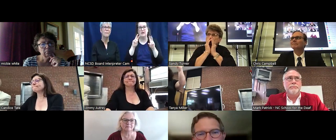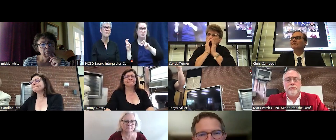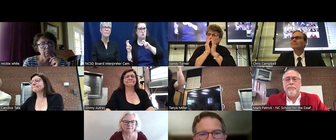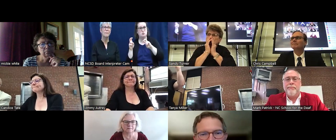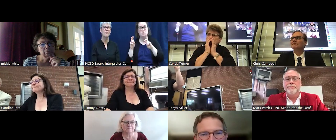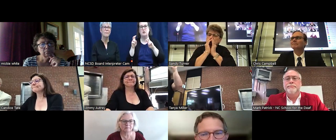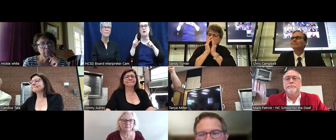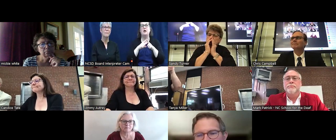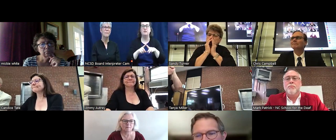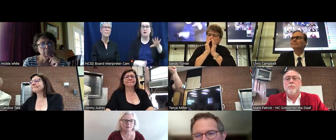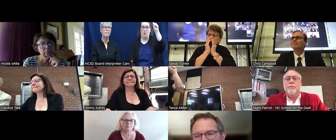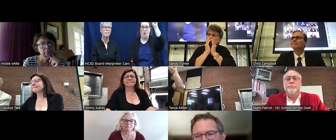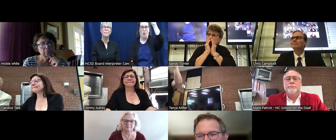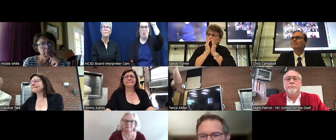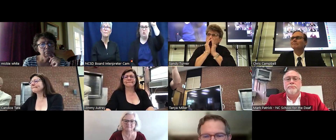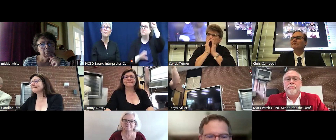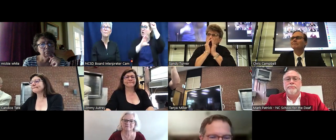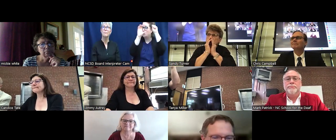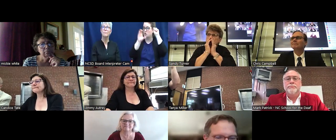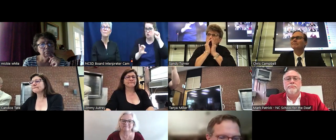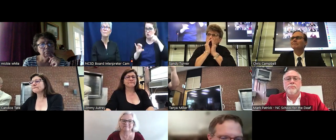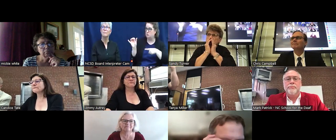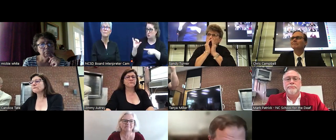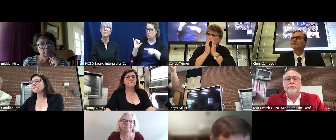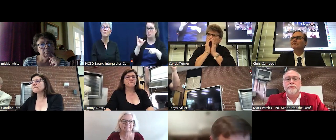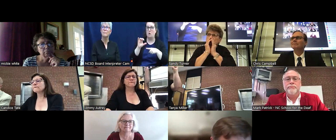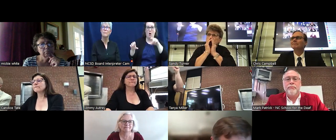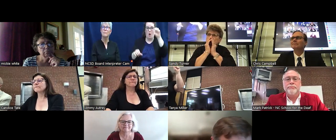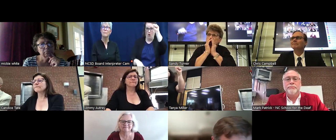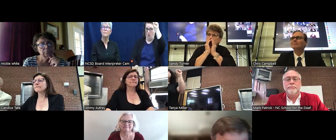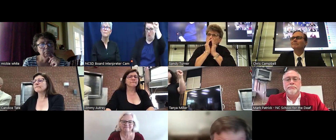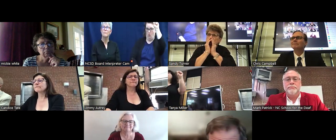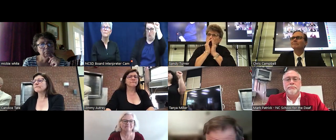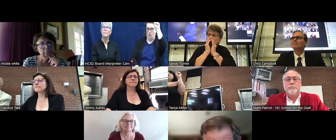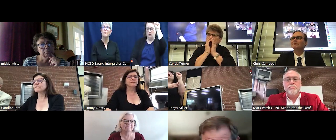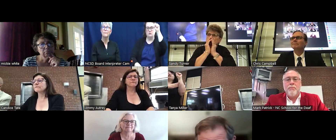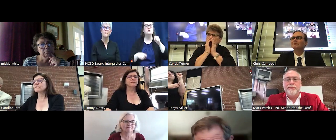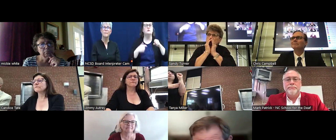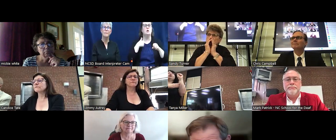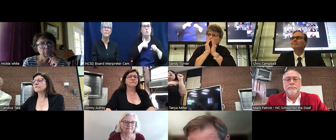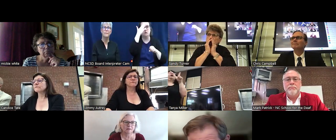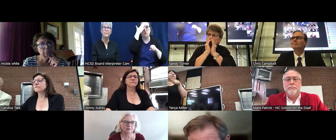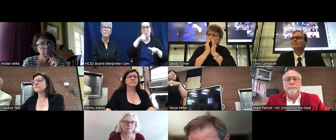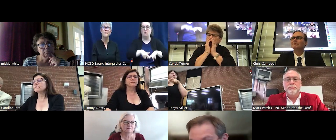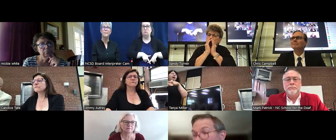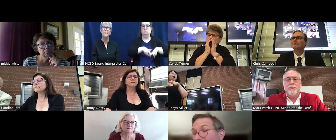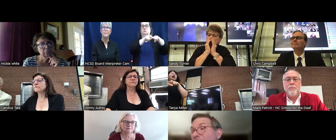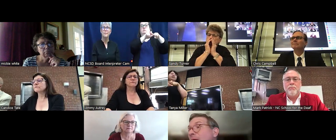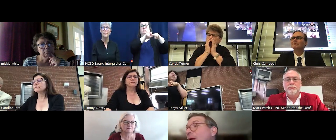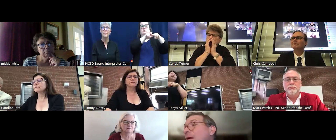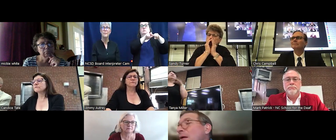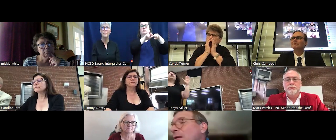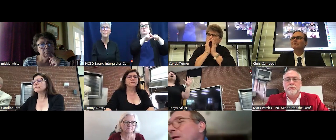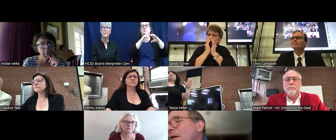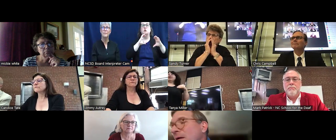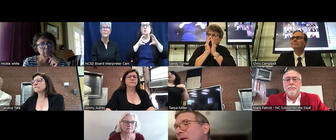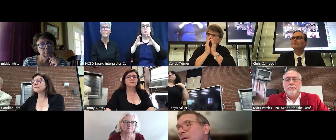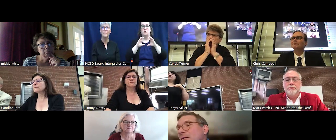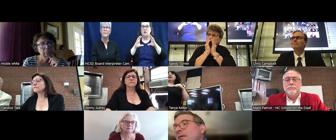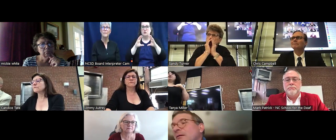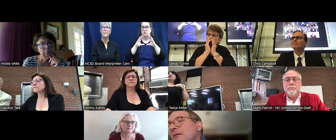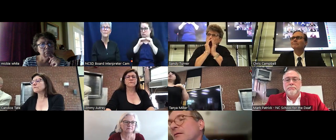fist. Even on the screen, just hold up a fist. That lets us know that there's some type of communication issue, and we can pause and